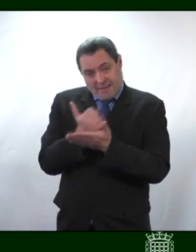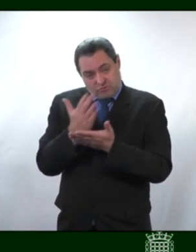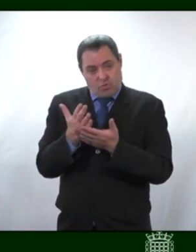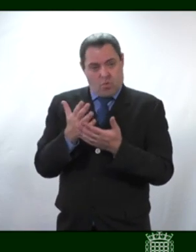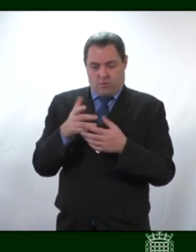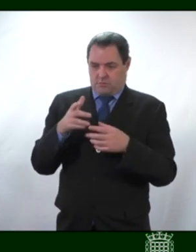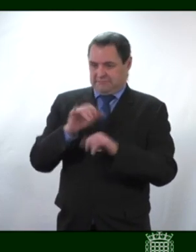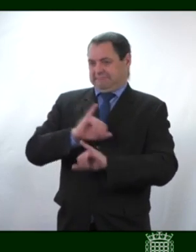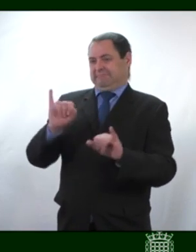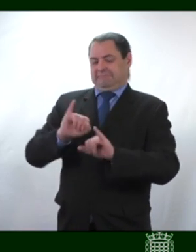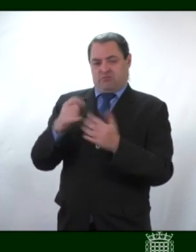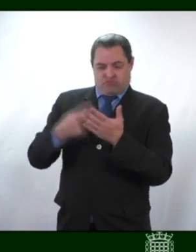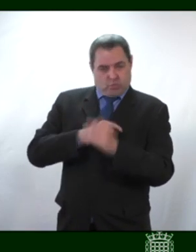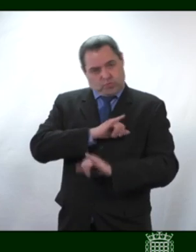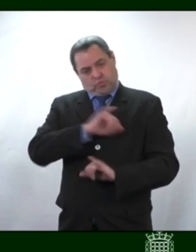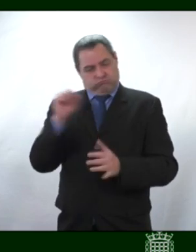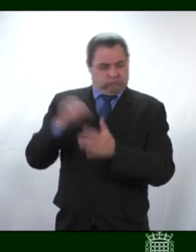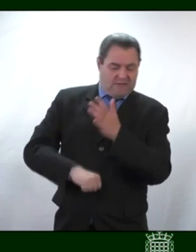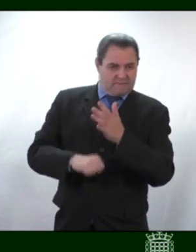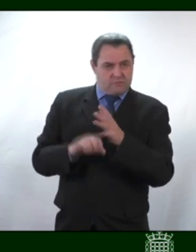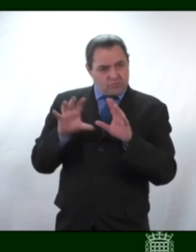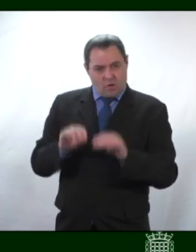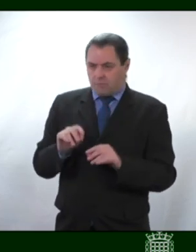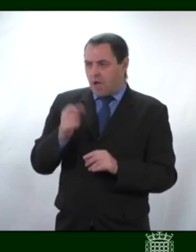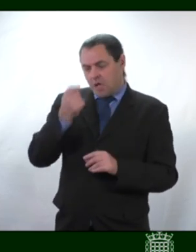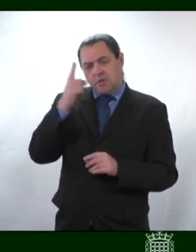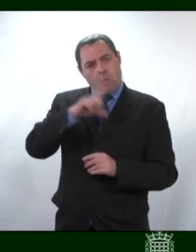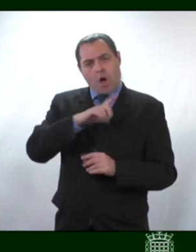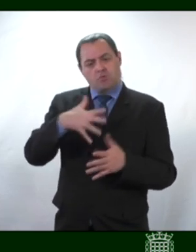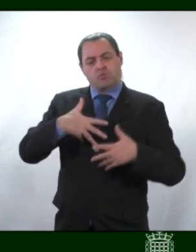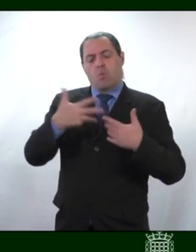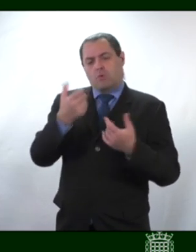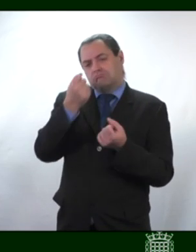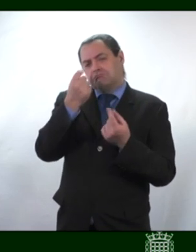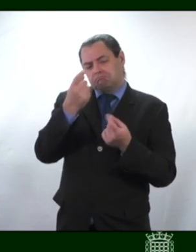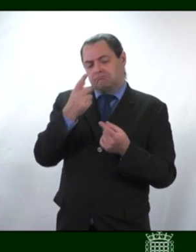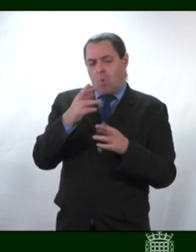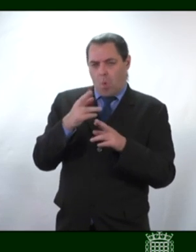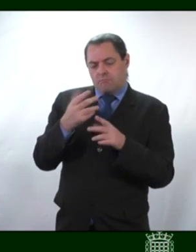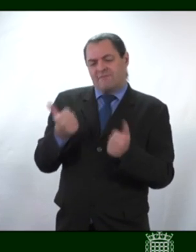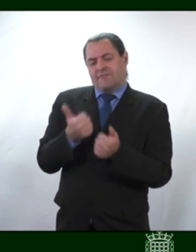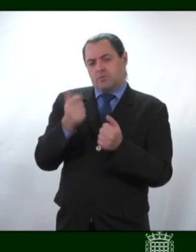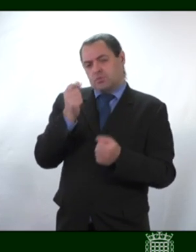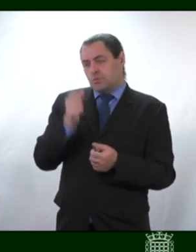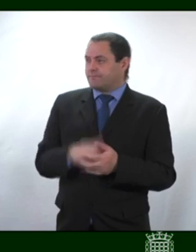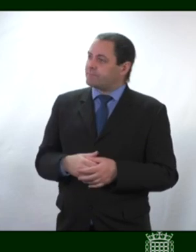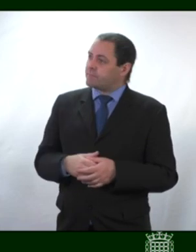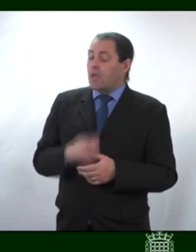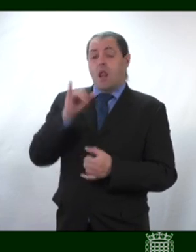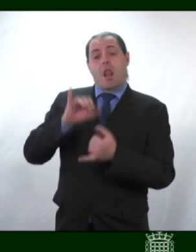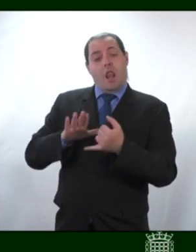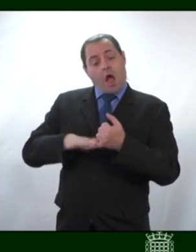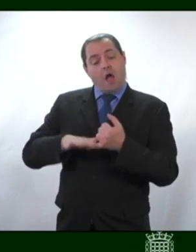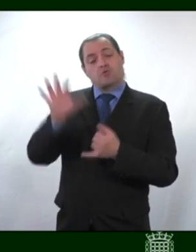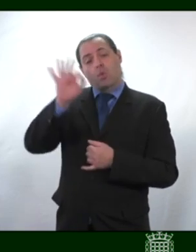out of these measures, which I appreciate he's unenthusiastic about, as soon as possible. We're heading up to Manchester for our final question